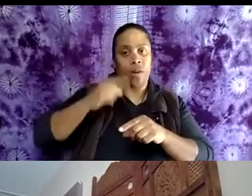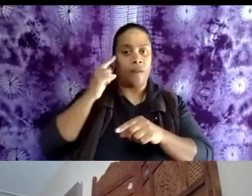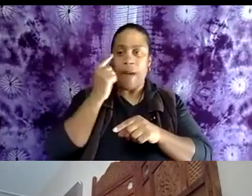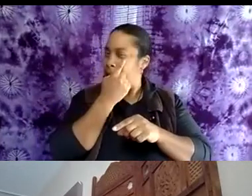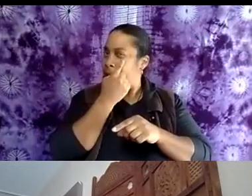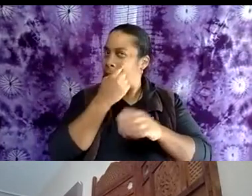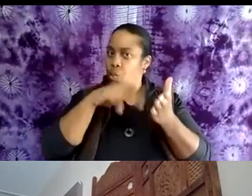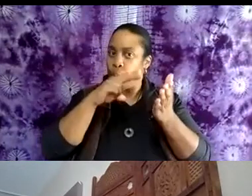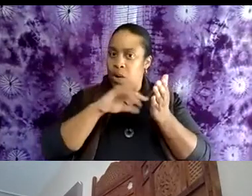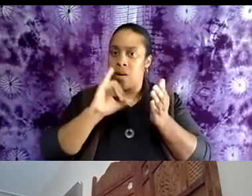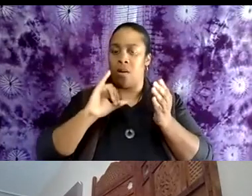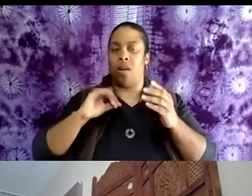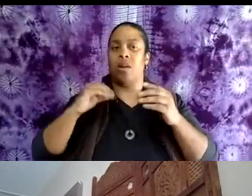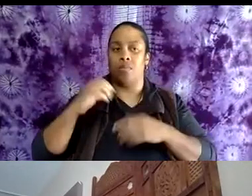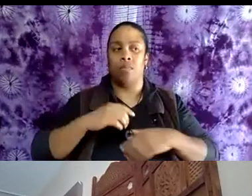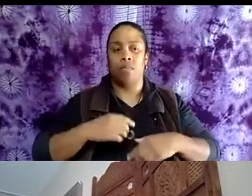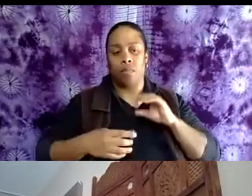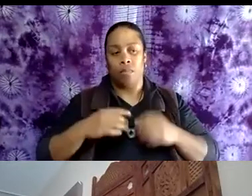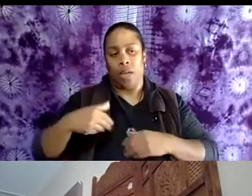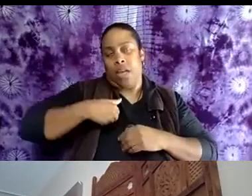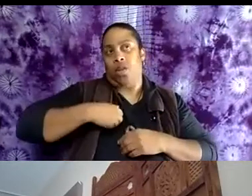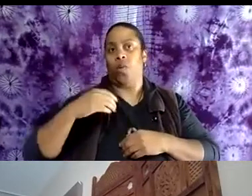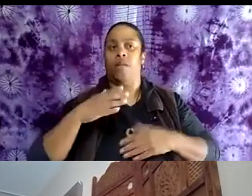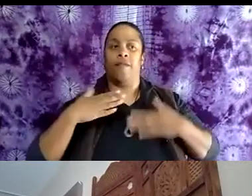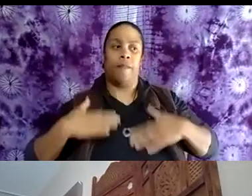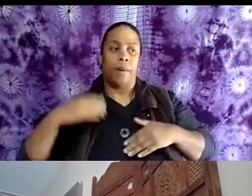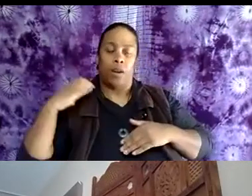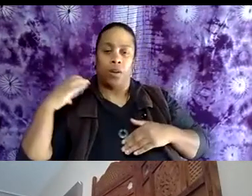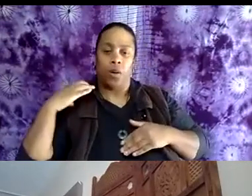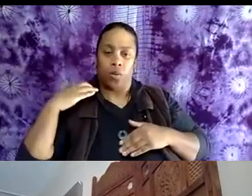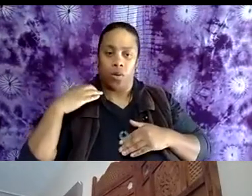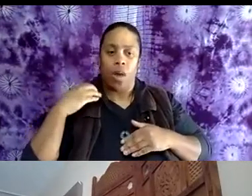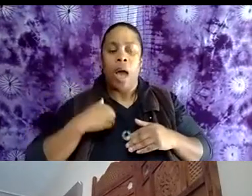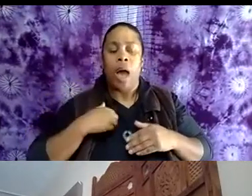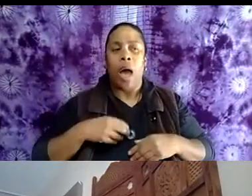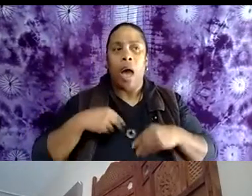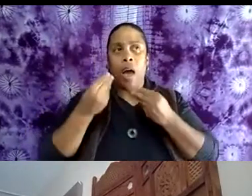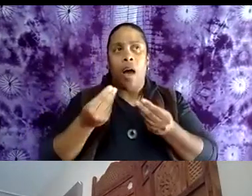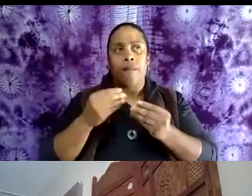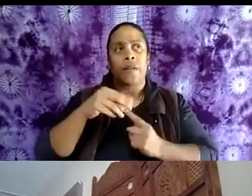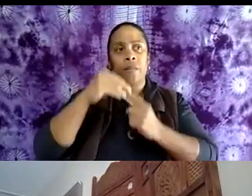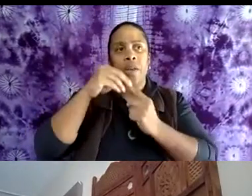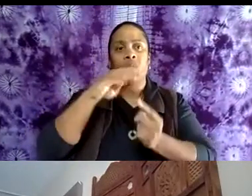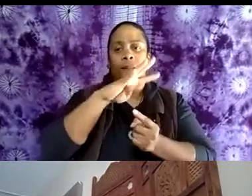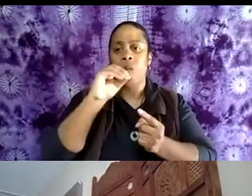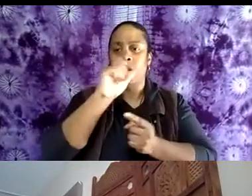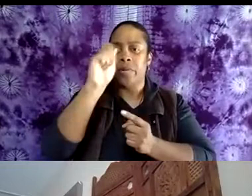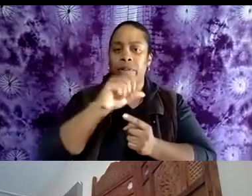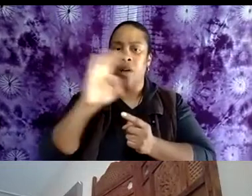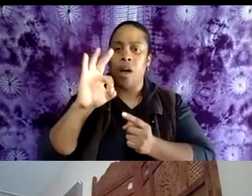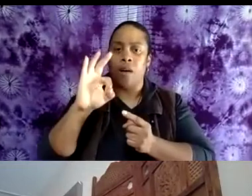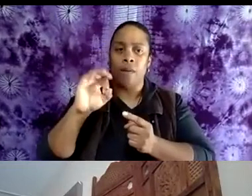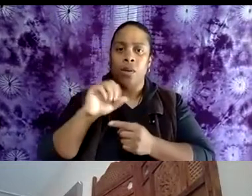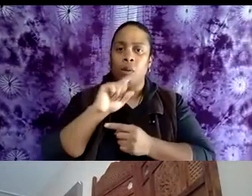can learn more about all my work at laurelishimayo.com. I offer specials tonight, 40% off. So it's $100 an hour to